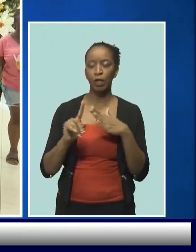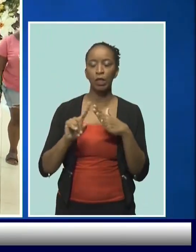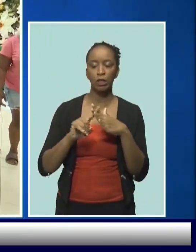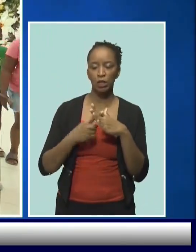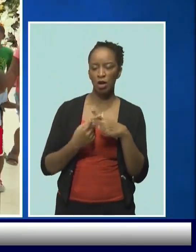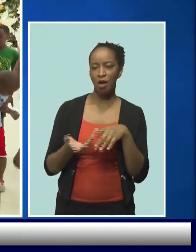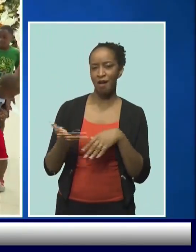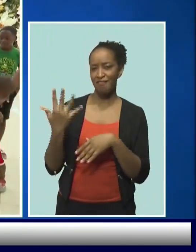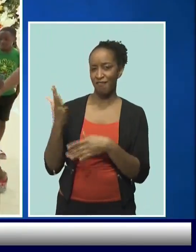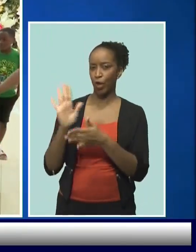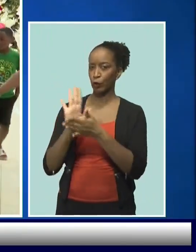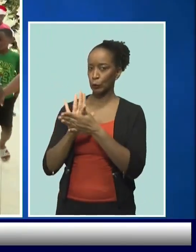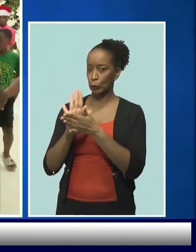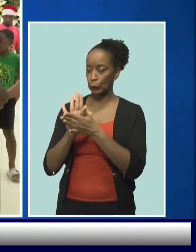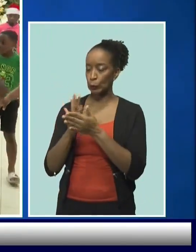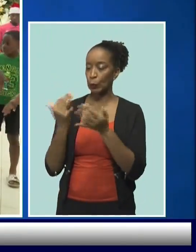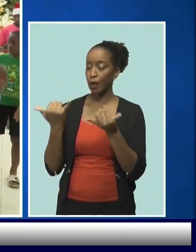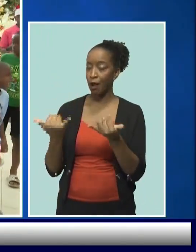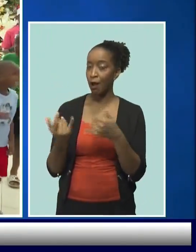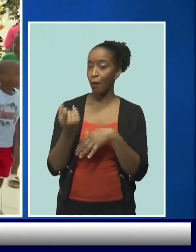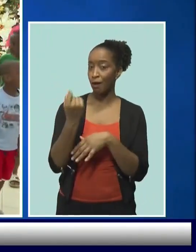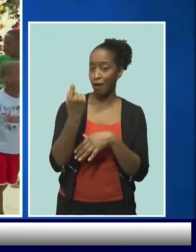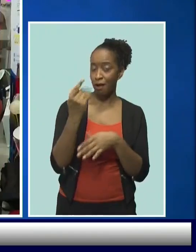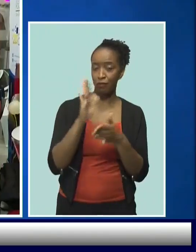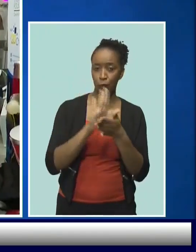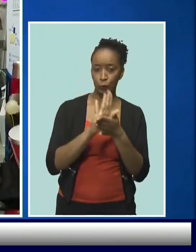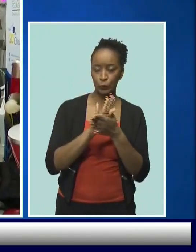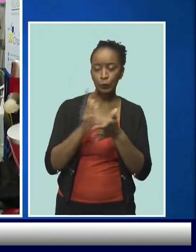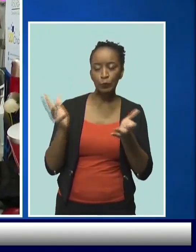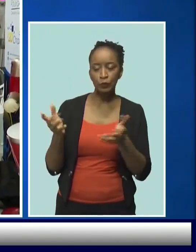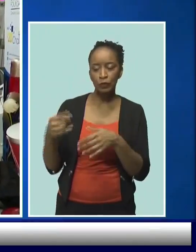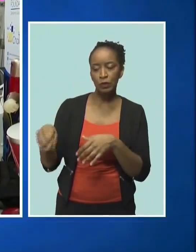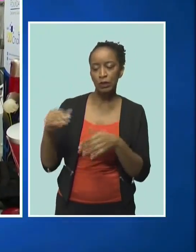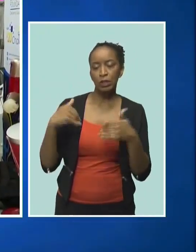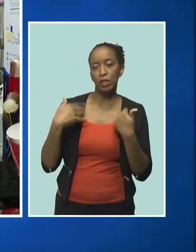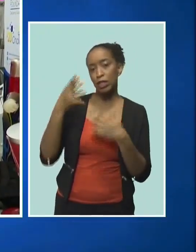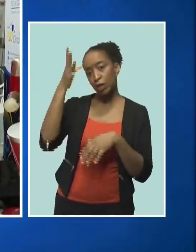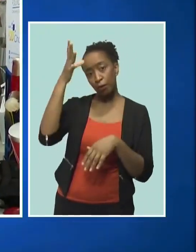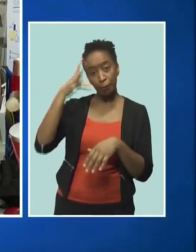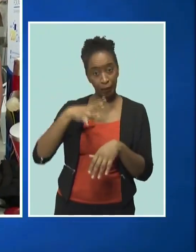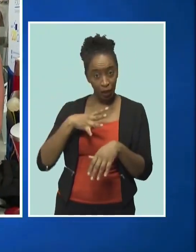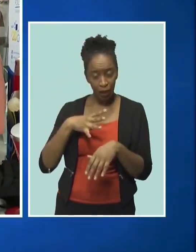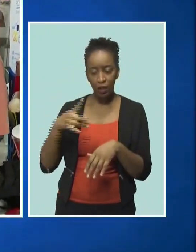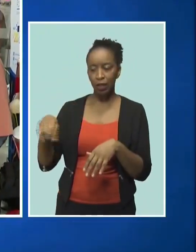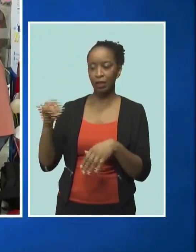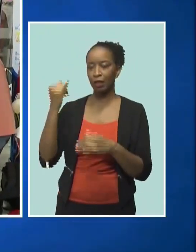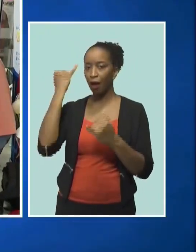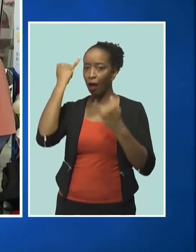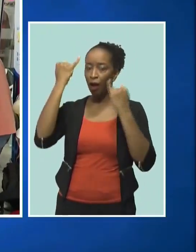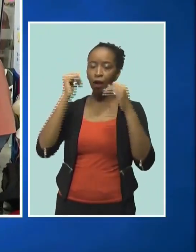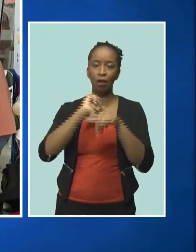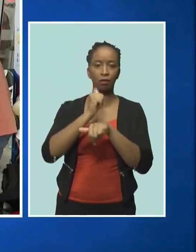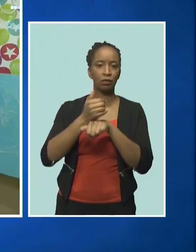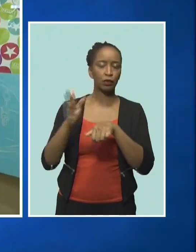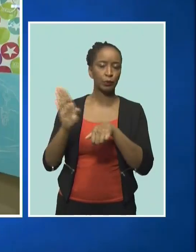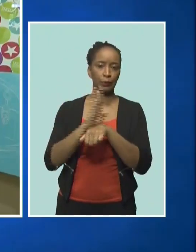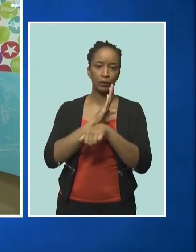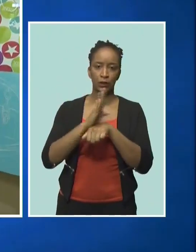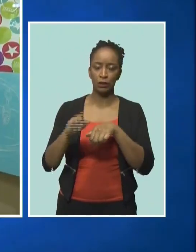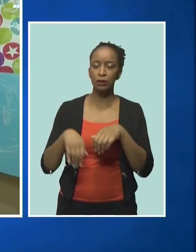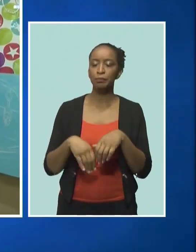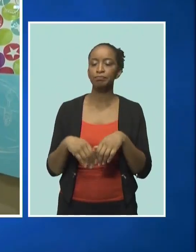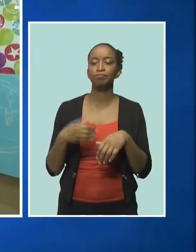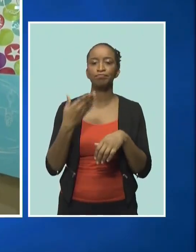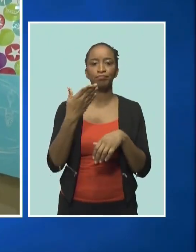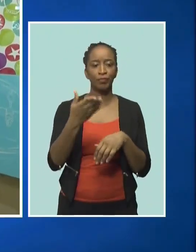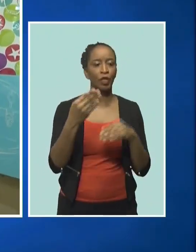schools, fostering entrepreneurship among young men. Participants gathered at Sky Mall for the market phase of the challenge, showcasing a variety